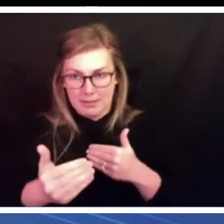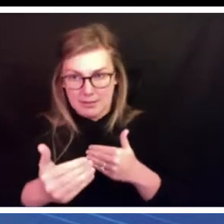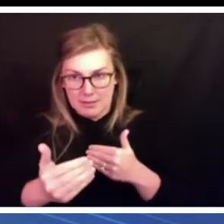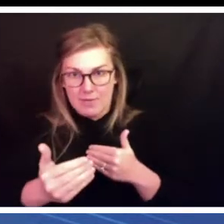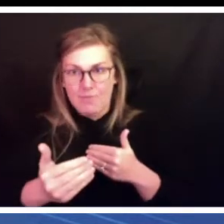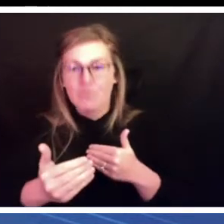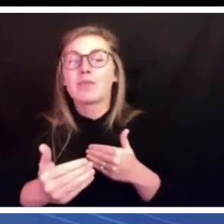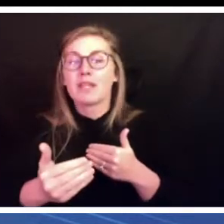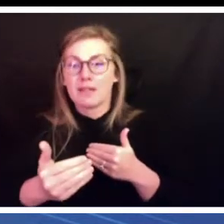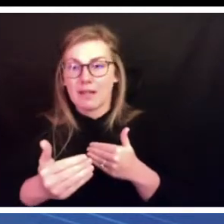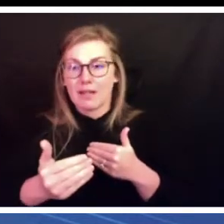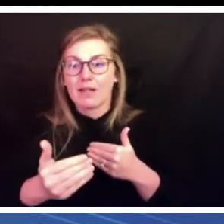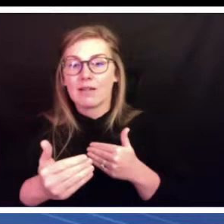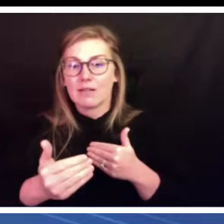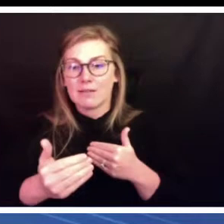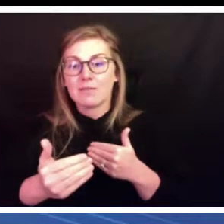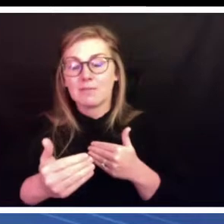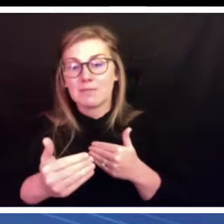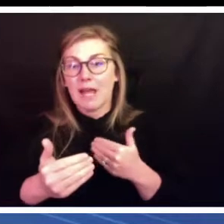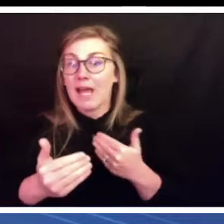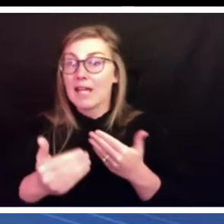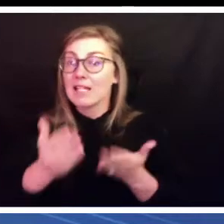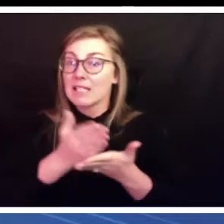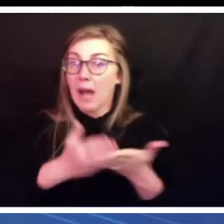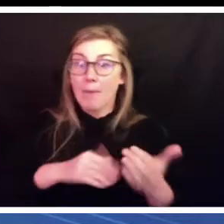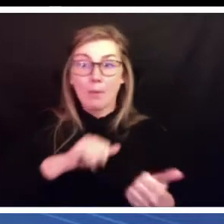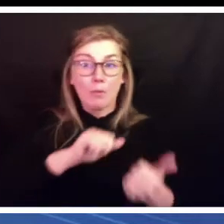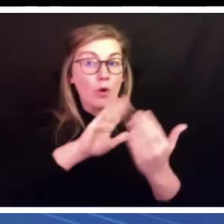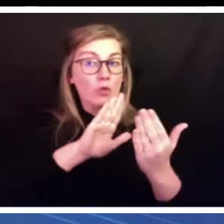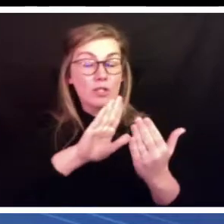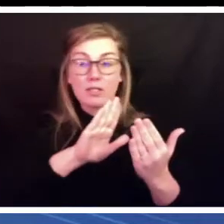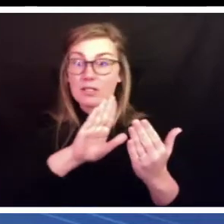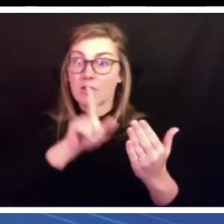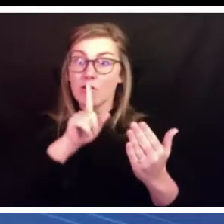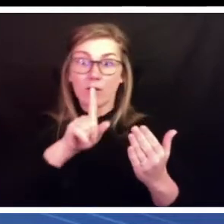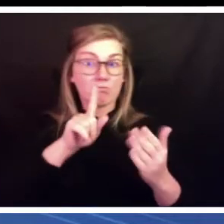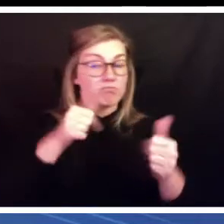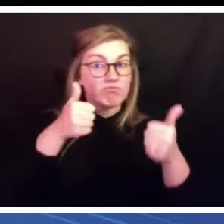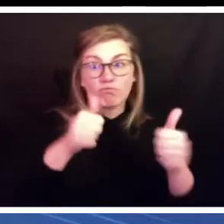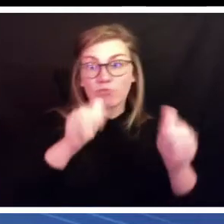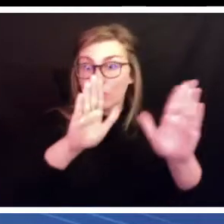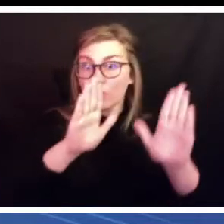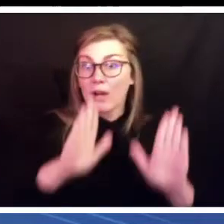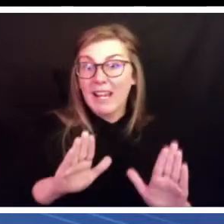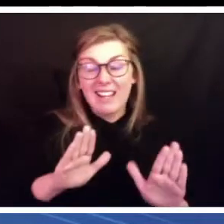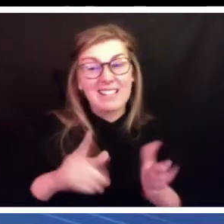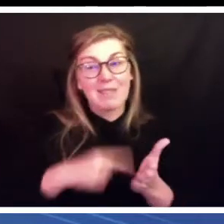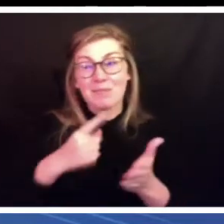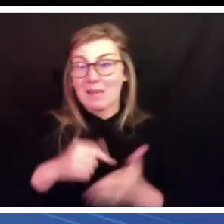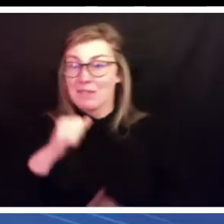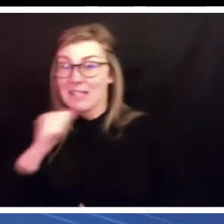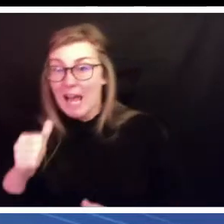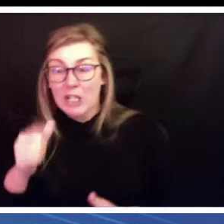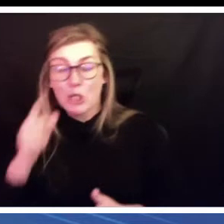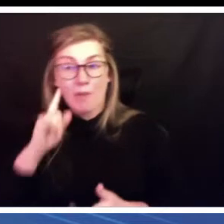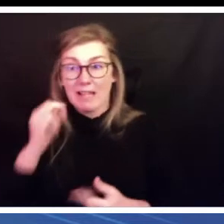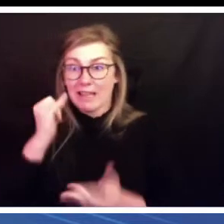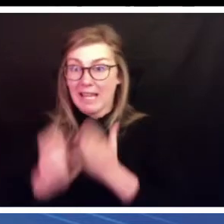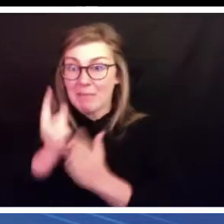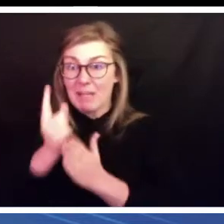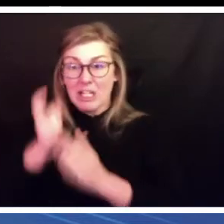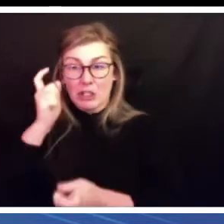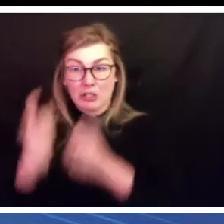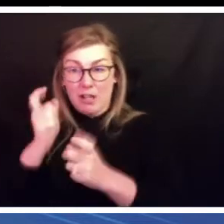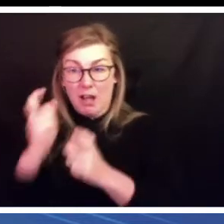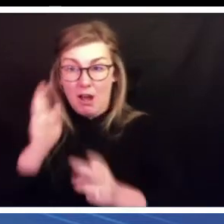description. Sometimes it works better than others. Sometimes we have to rush things in and fit them in and squeeze them in. And boy, do I hate that. I don't think there's